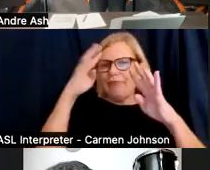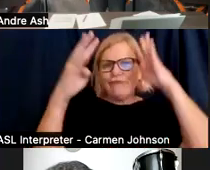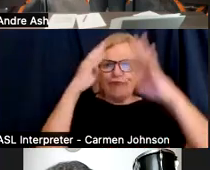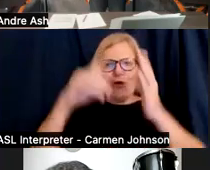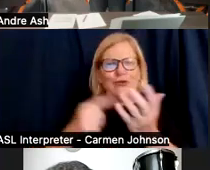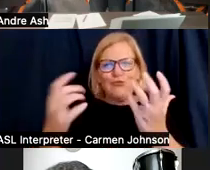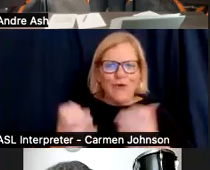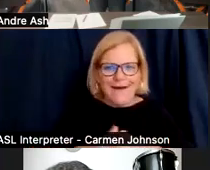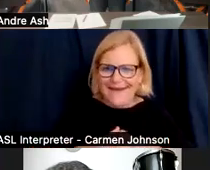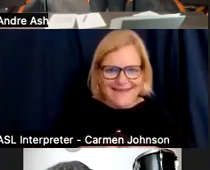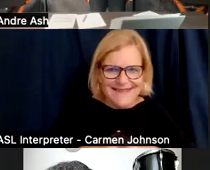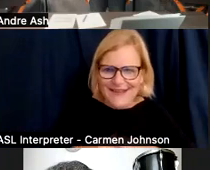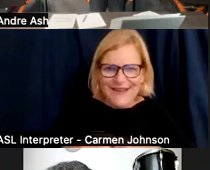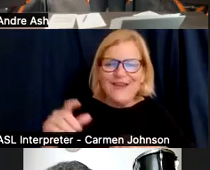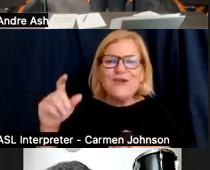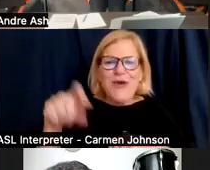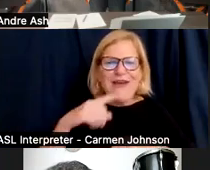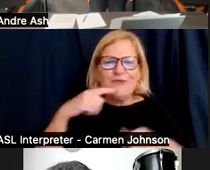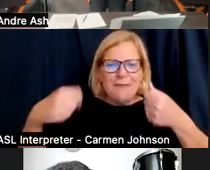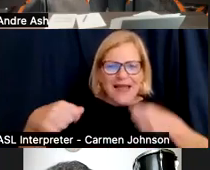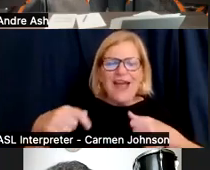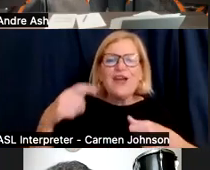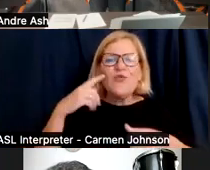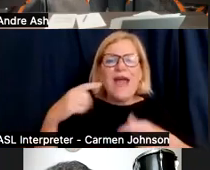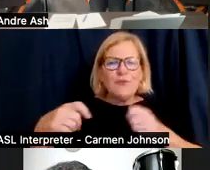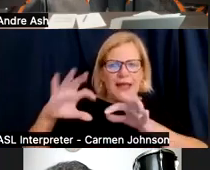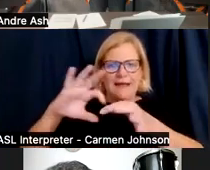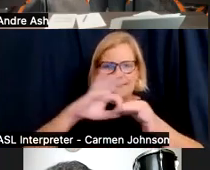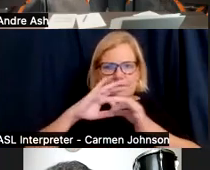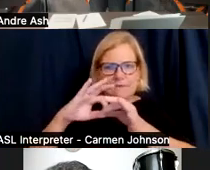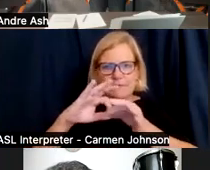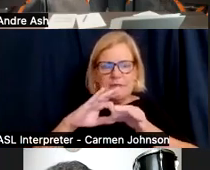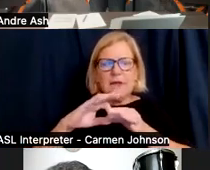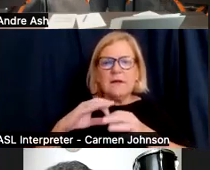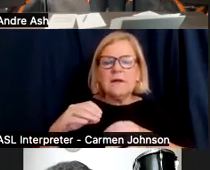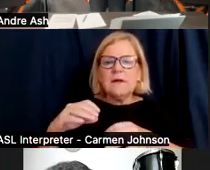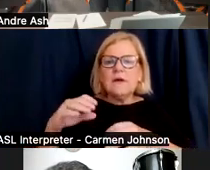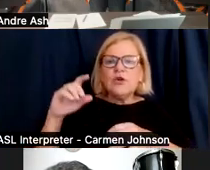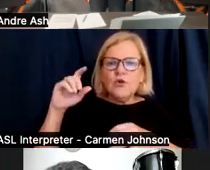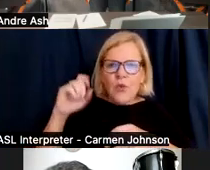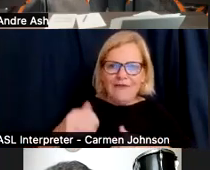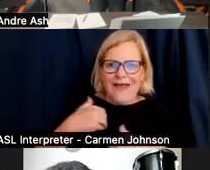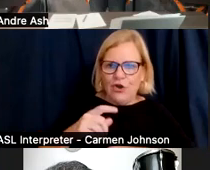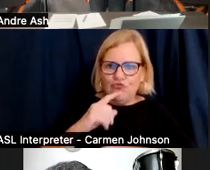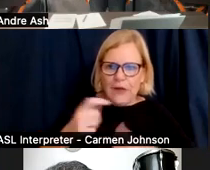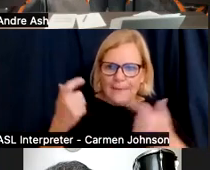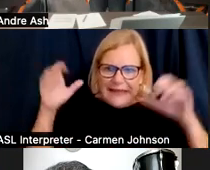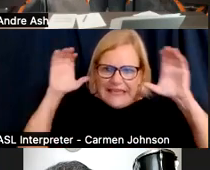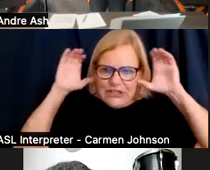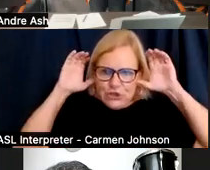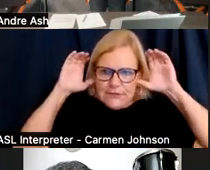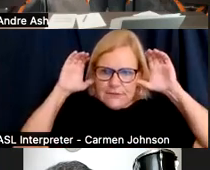play. You have to be played. You have to play in context. And in order to do that, you got to have real big ears.